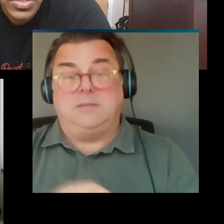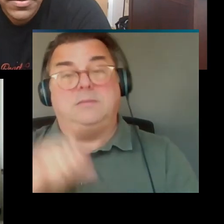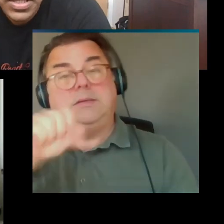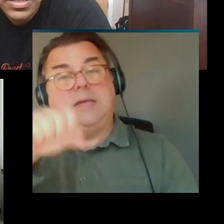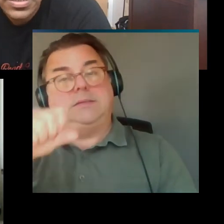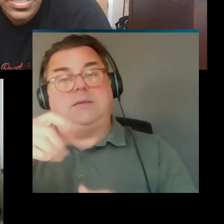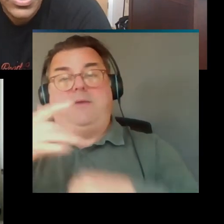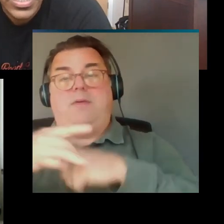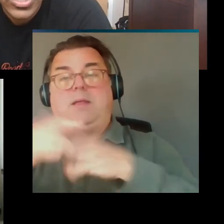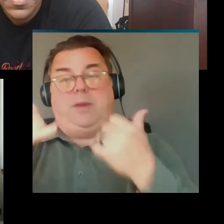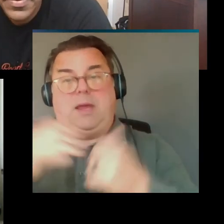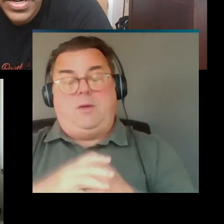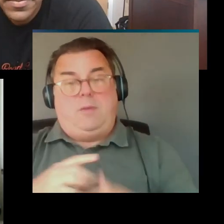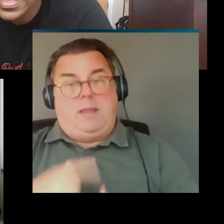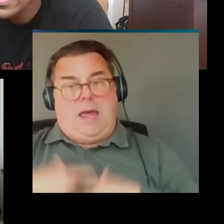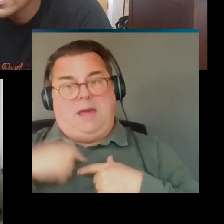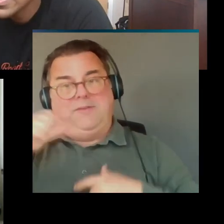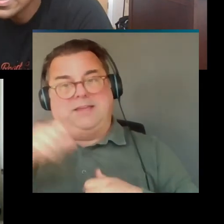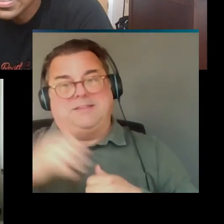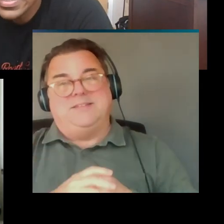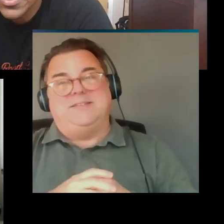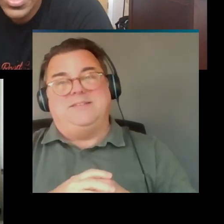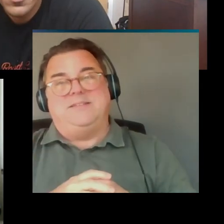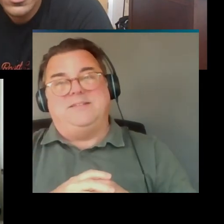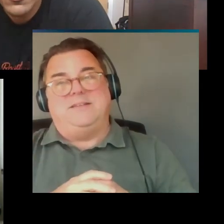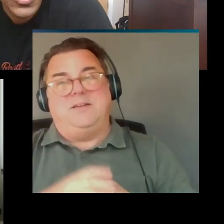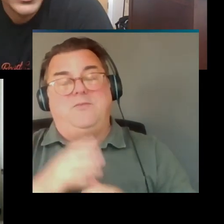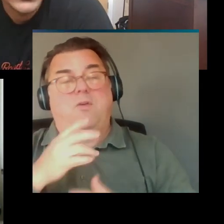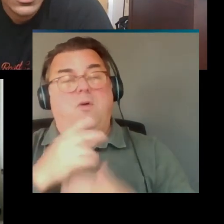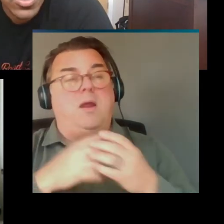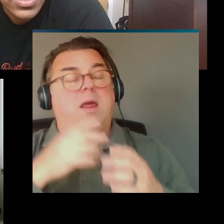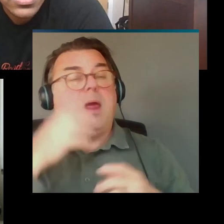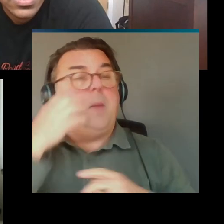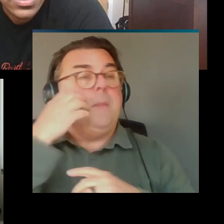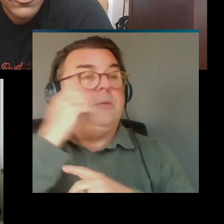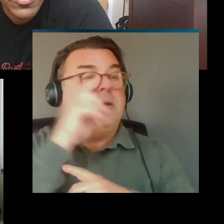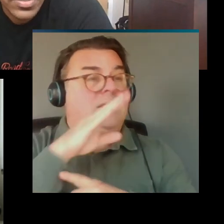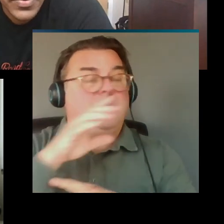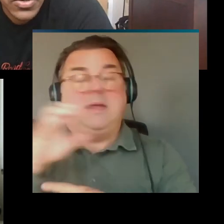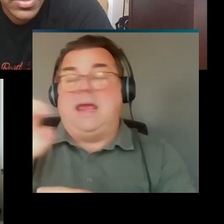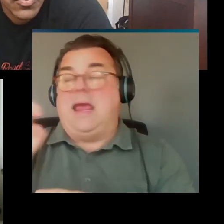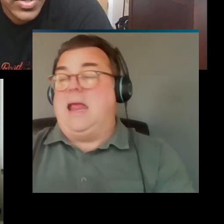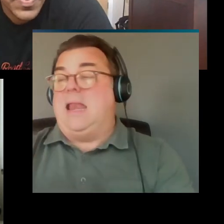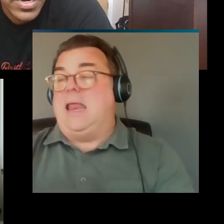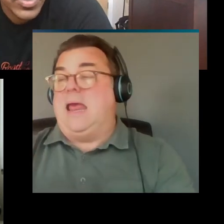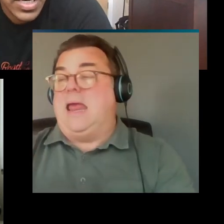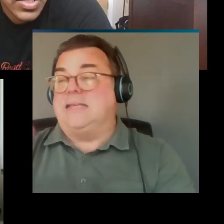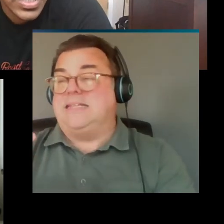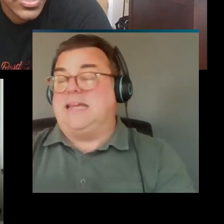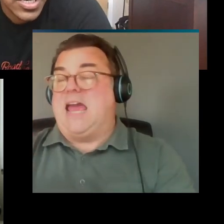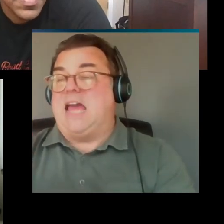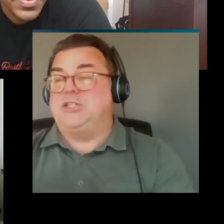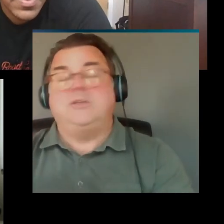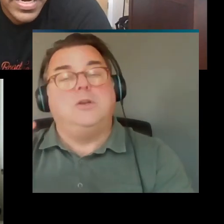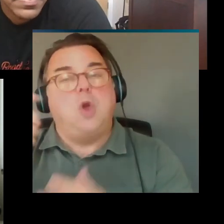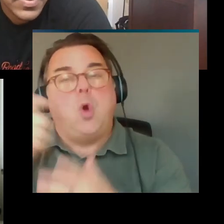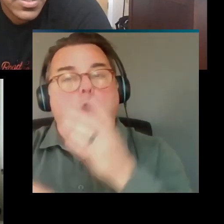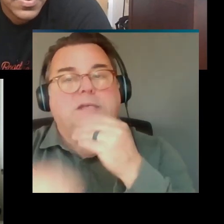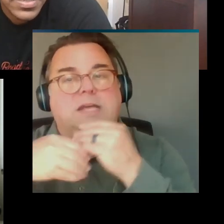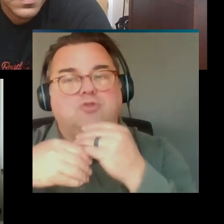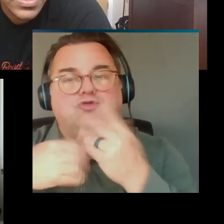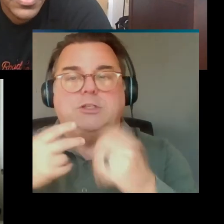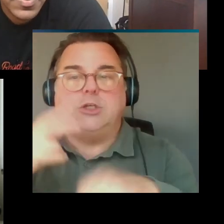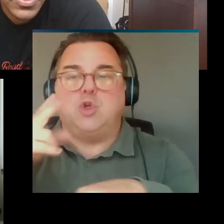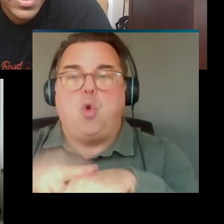available live right now for both services, ElastiCache and MemoryDB. It's available for no additional cost beyond what you pay for ElastiCache